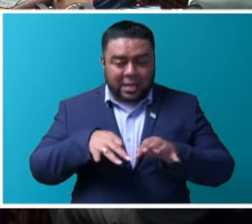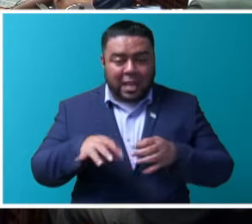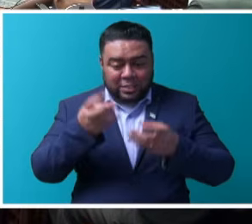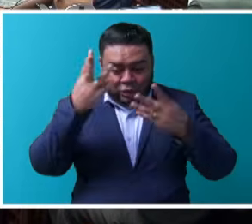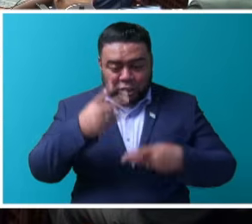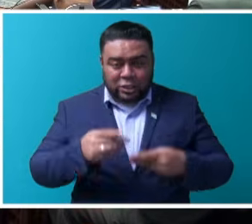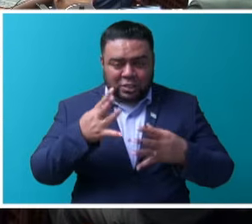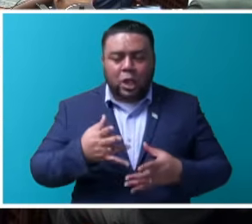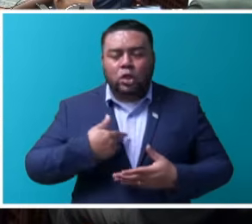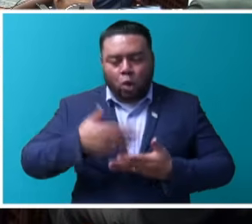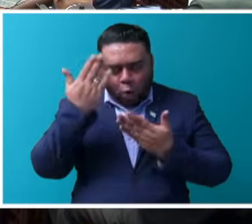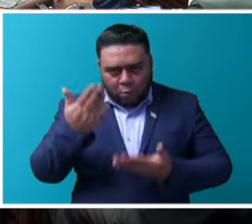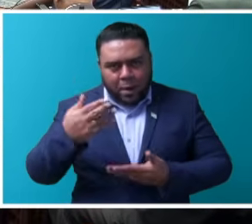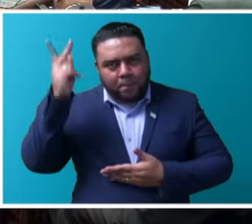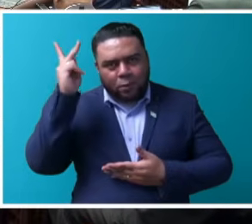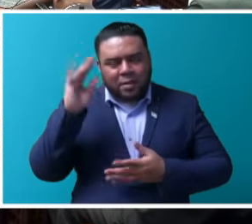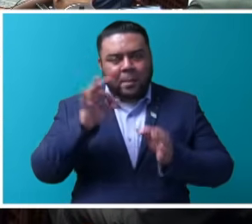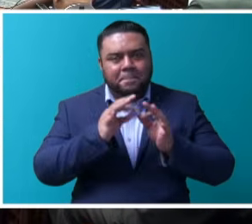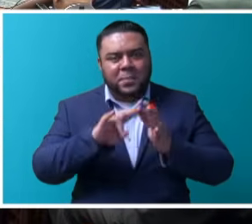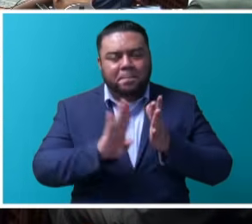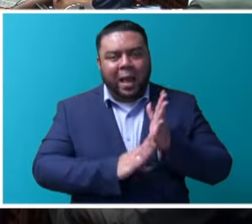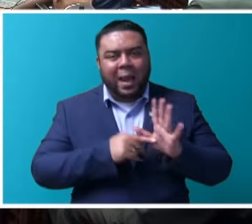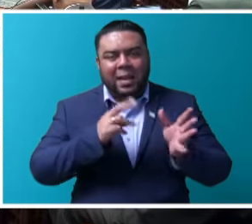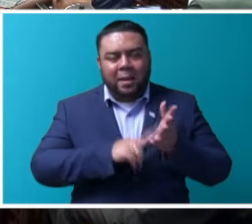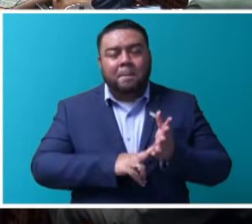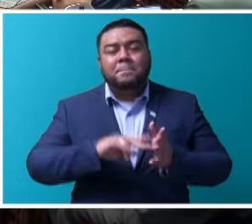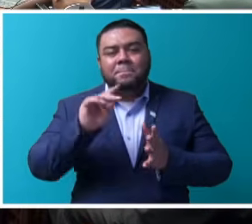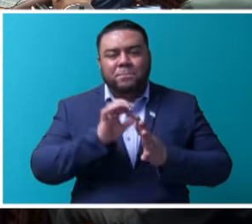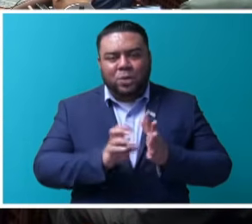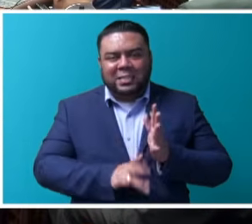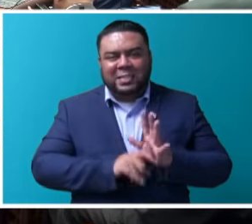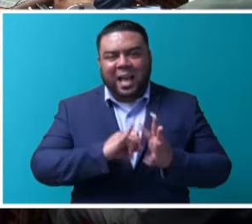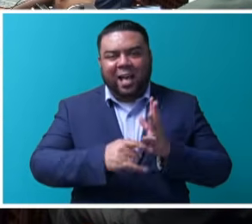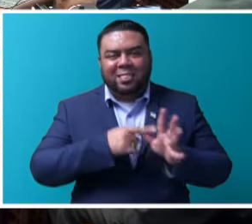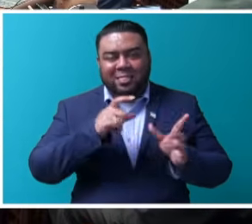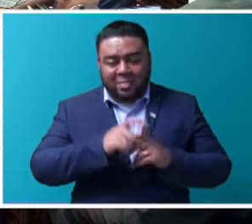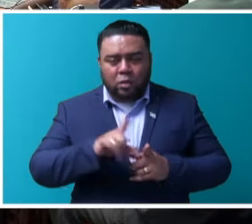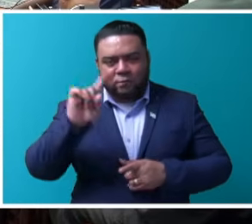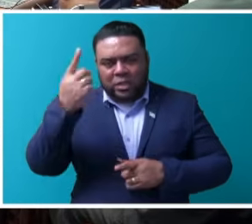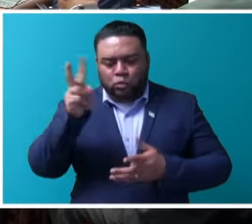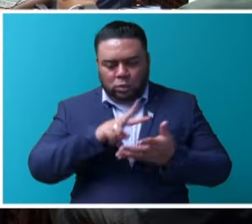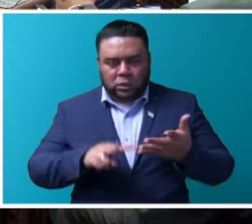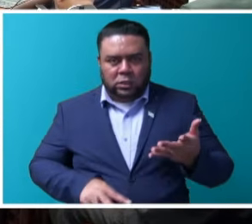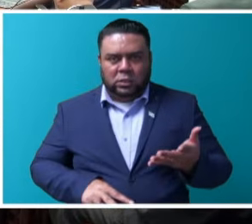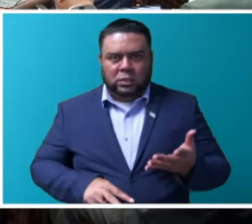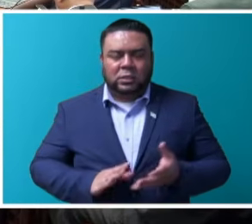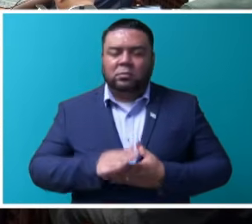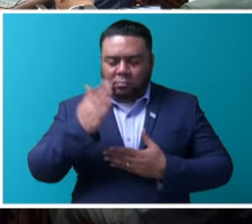the Honourable Professor Biman Prasad, to move the first reading of the Appropriation Bill. You have the